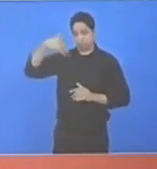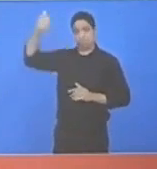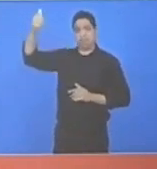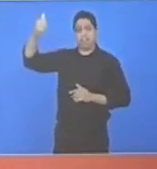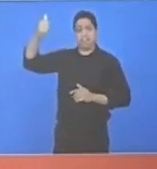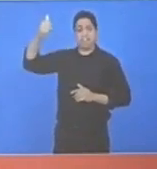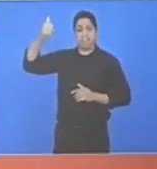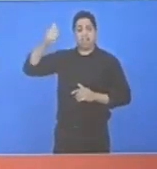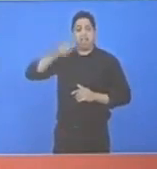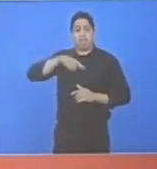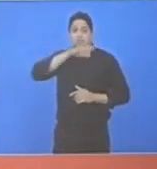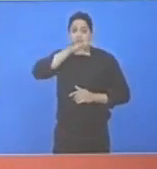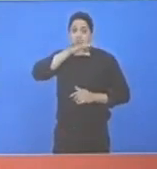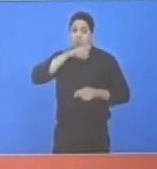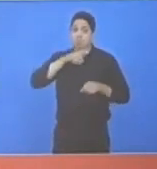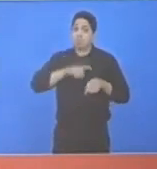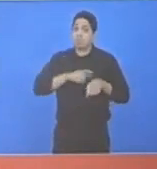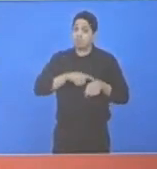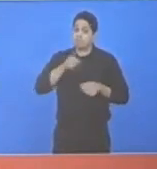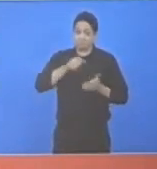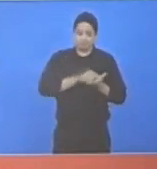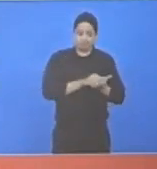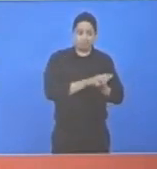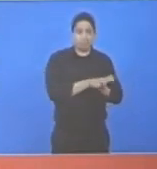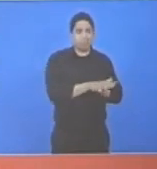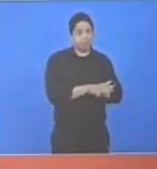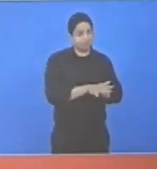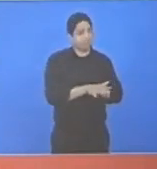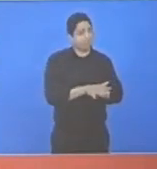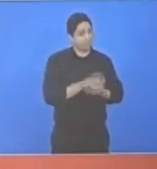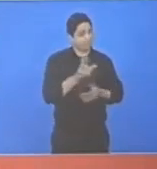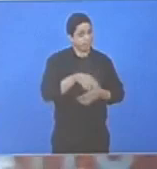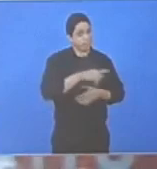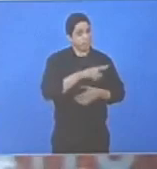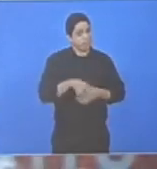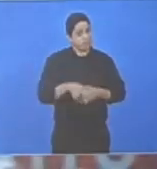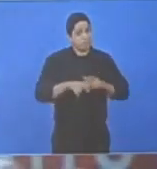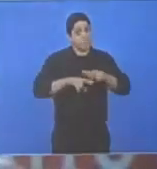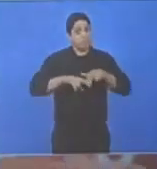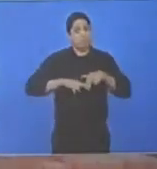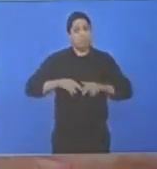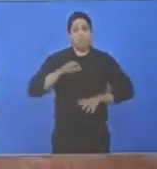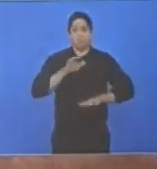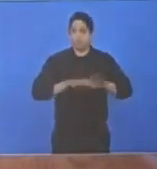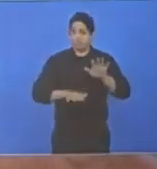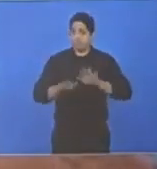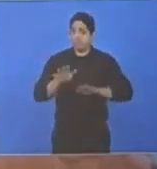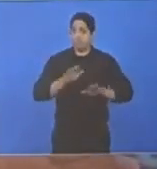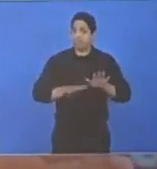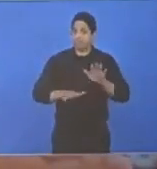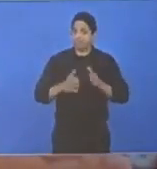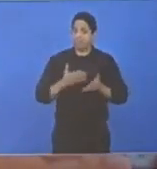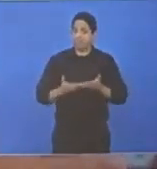The project that when they were called, it's very important and very noble. So it requires a